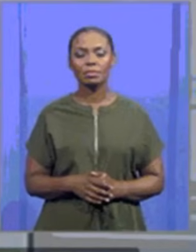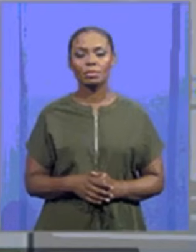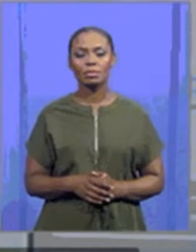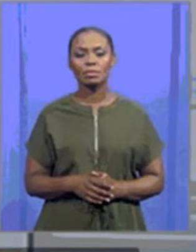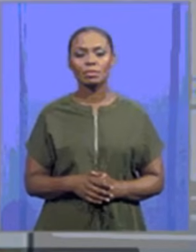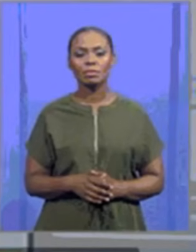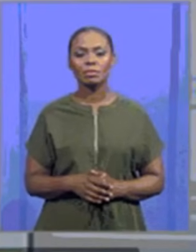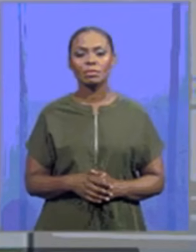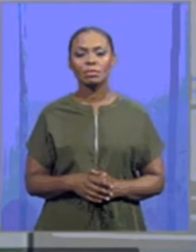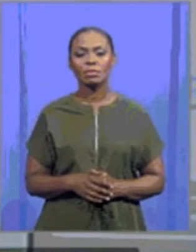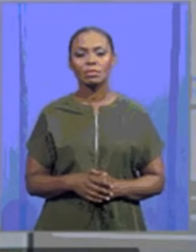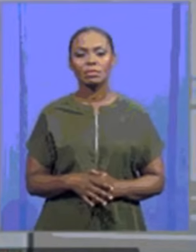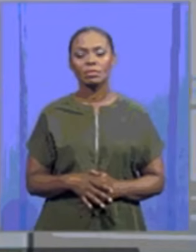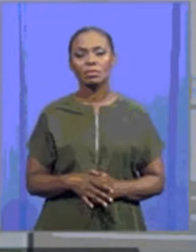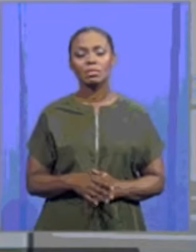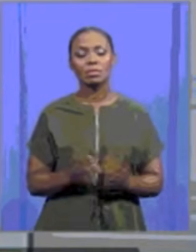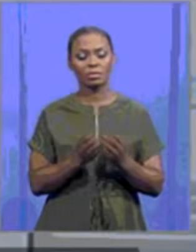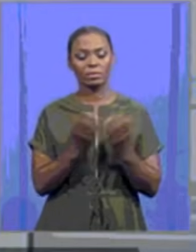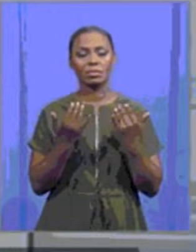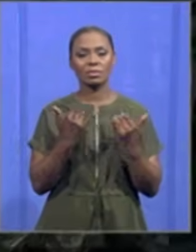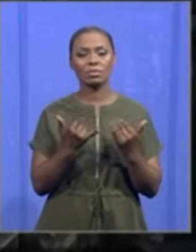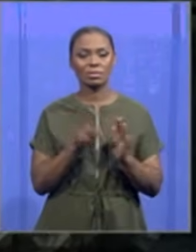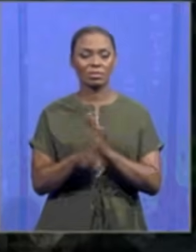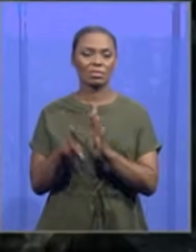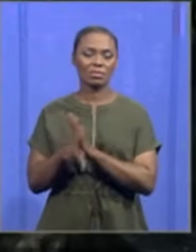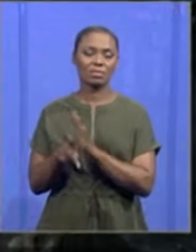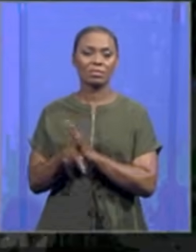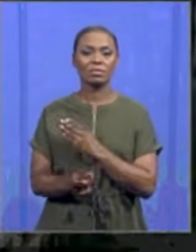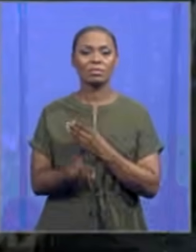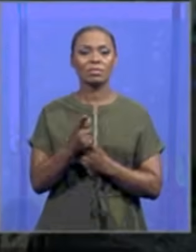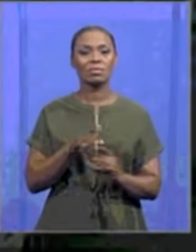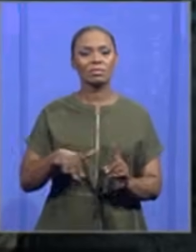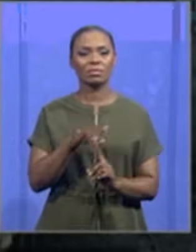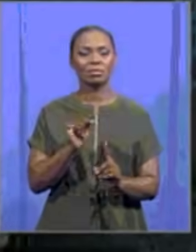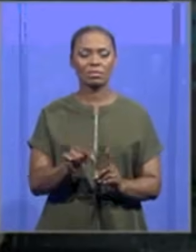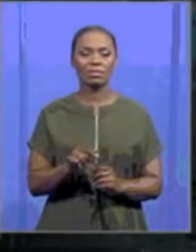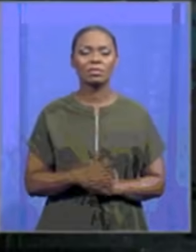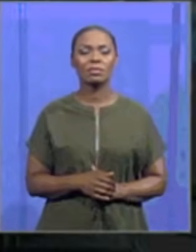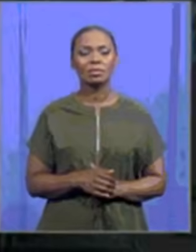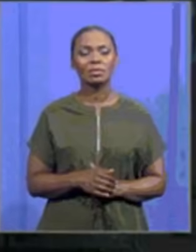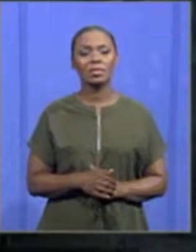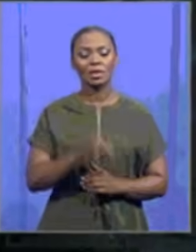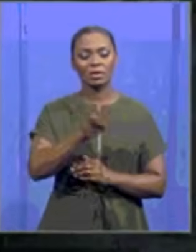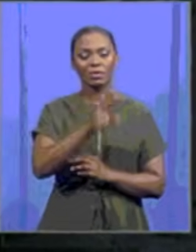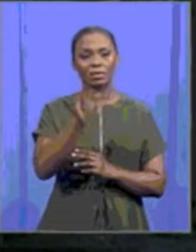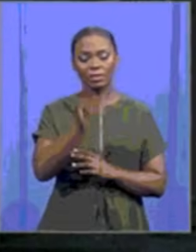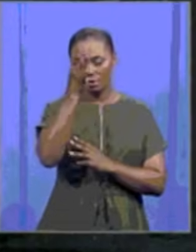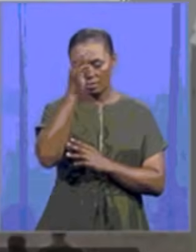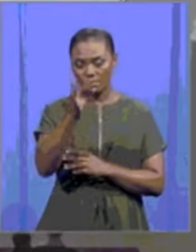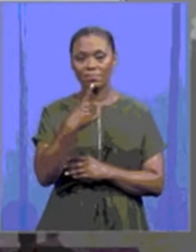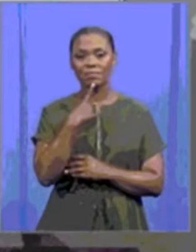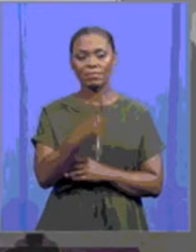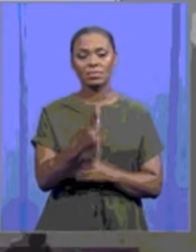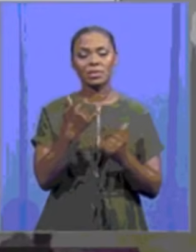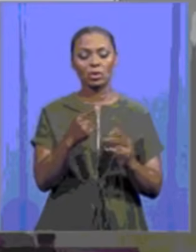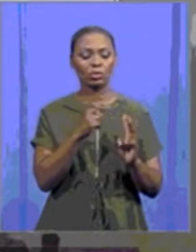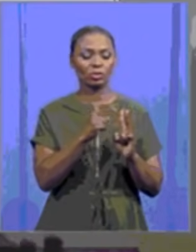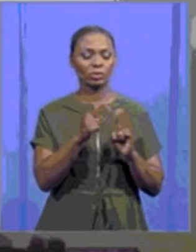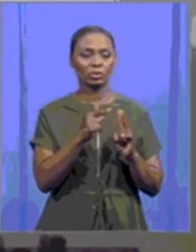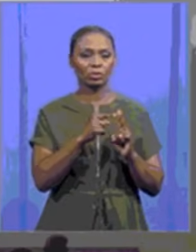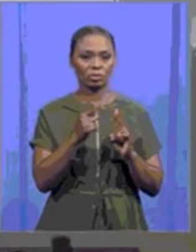inhuman terror organization. Mmušo wa Afrika Borwa o lota mehlala go tsebišo ya gore ma-Afrika Borwa a mabedi a